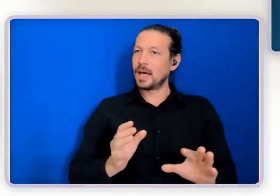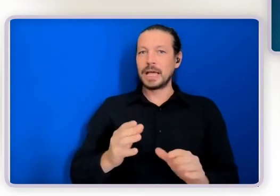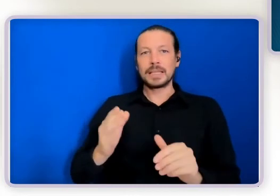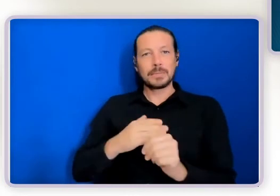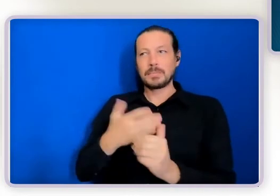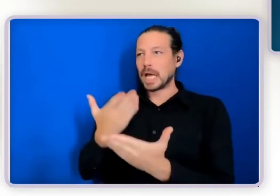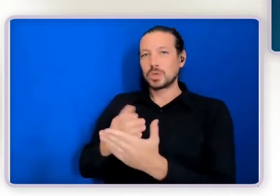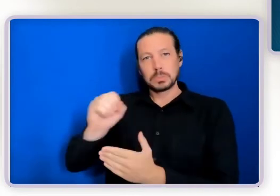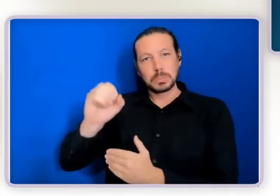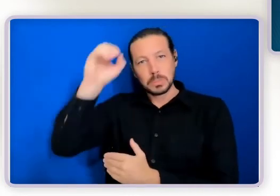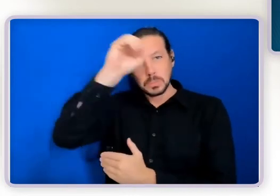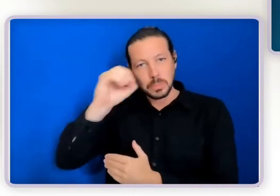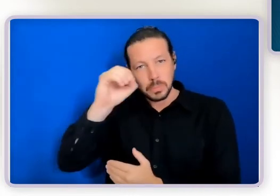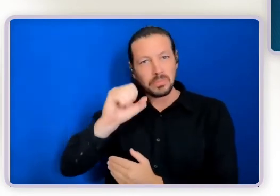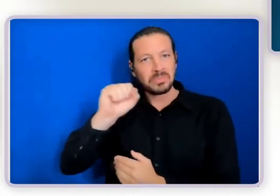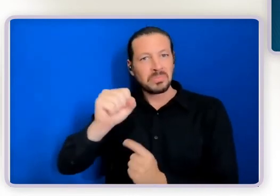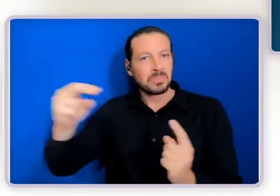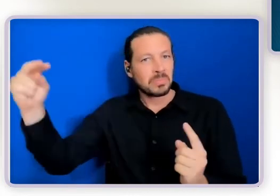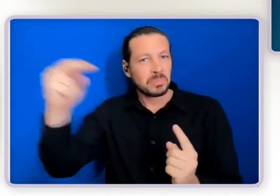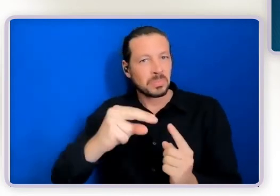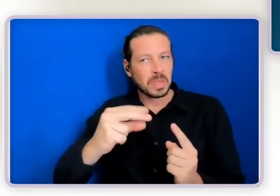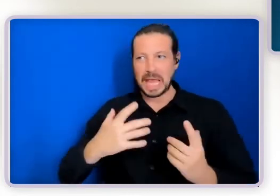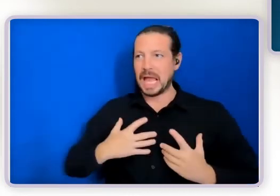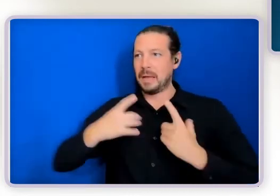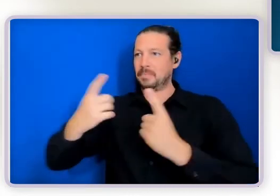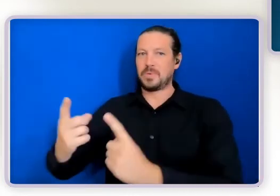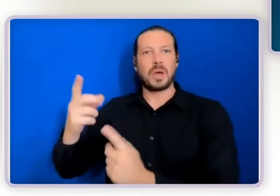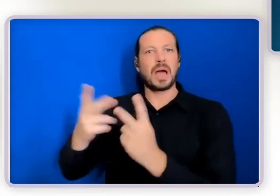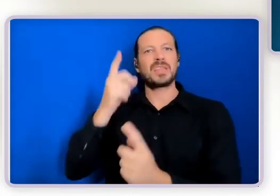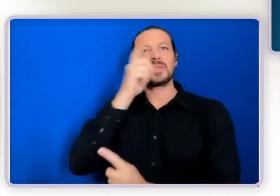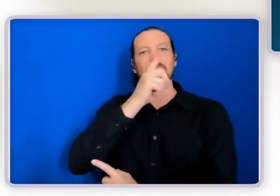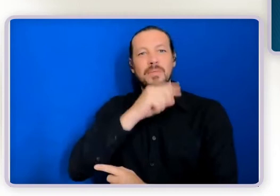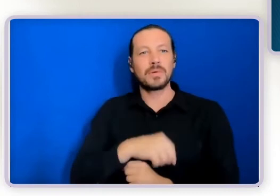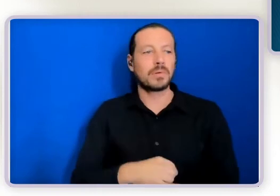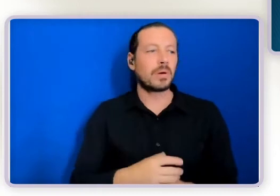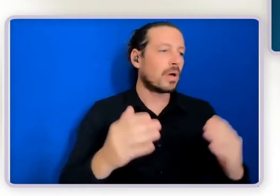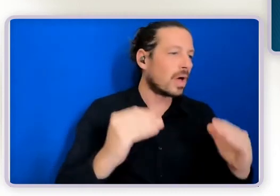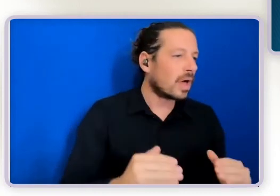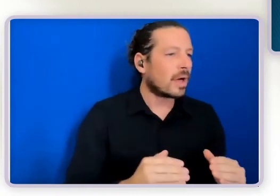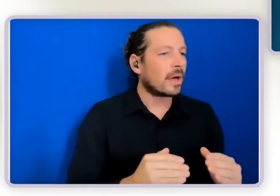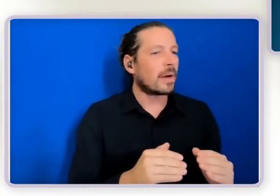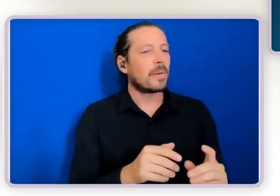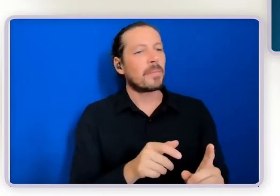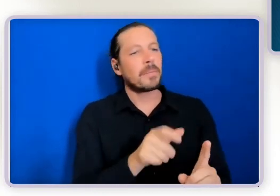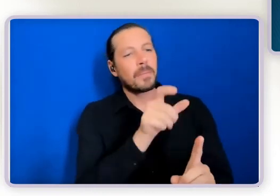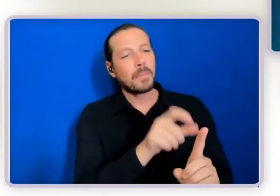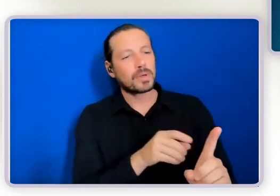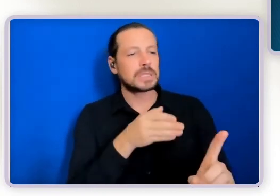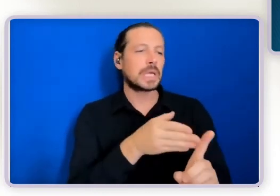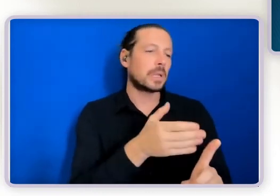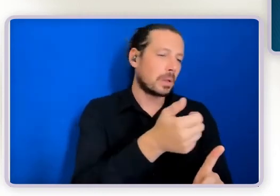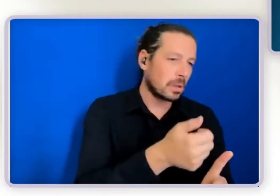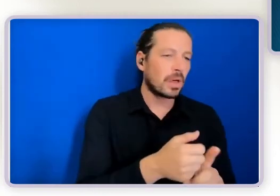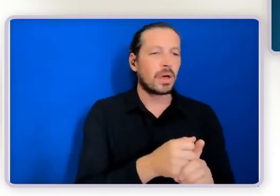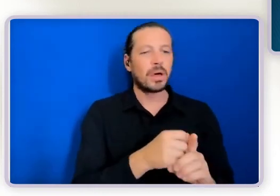to decide on the definition. Person-centered, yes, yes, and proactive